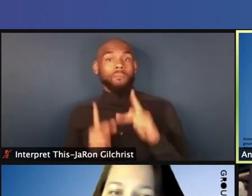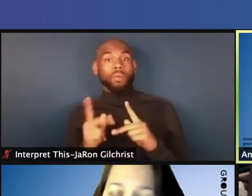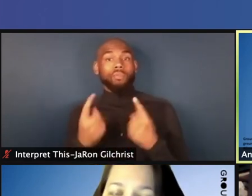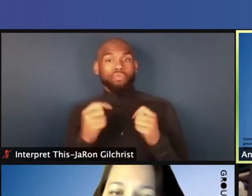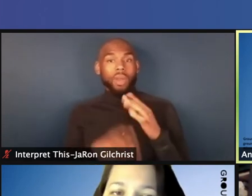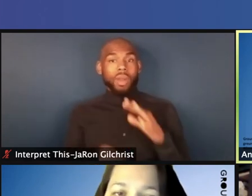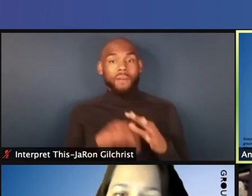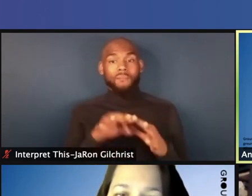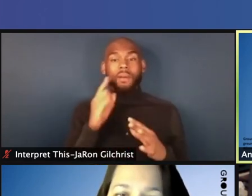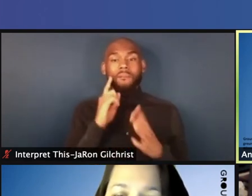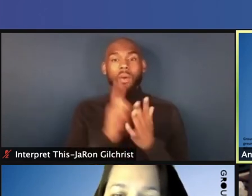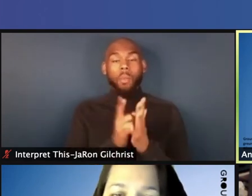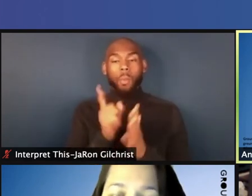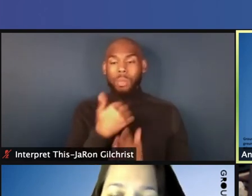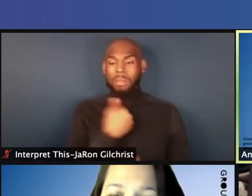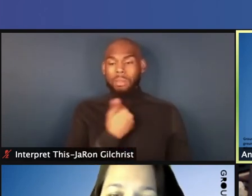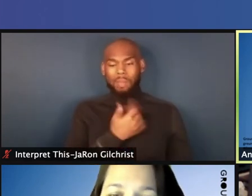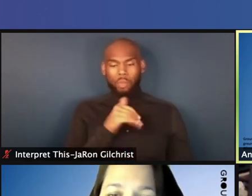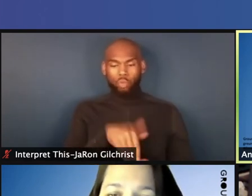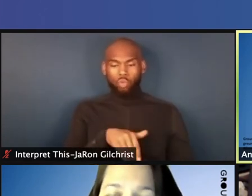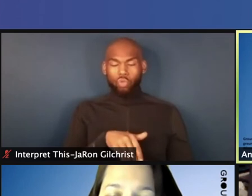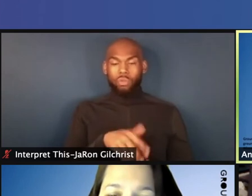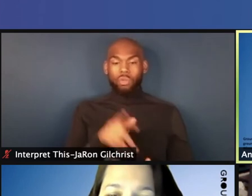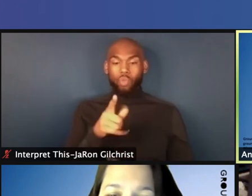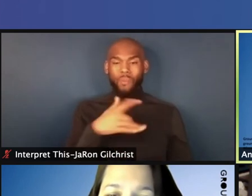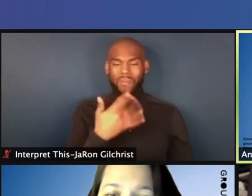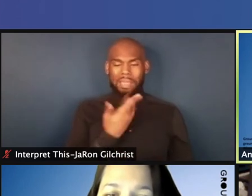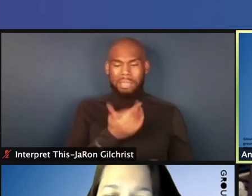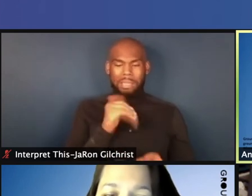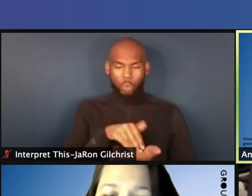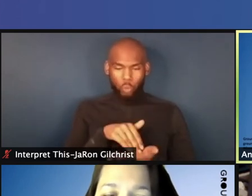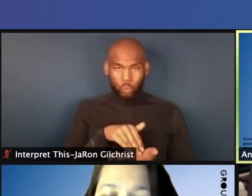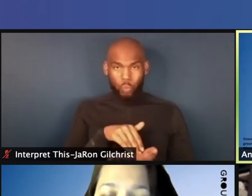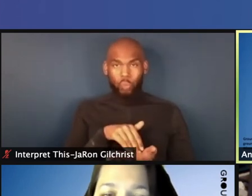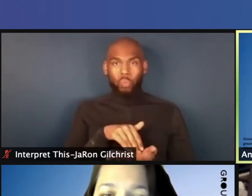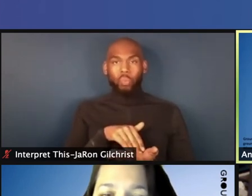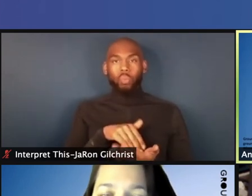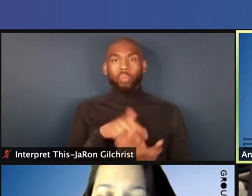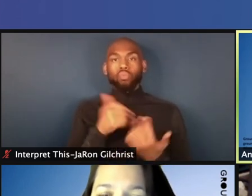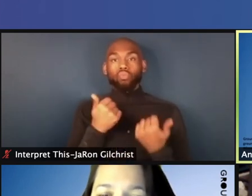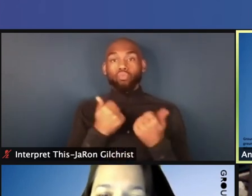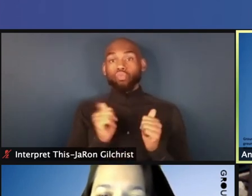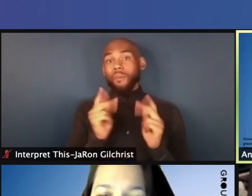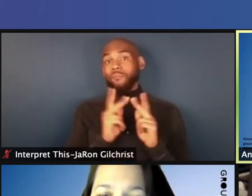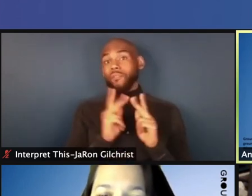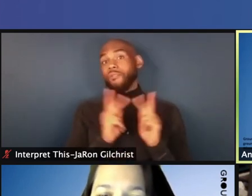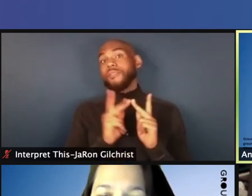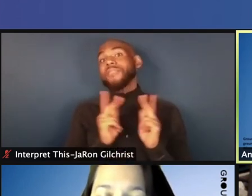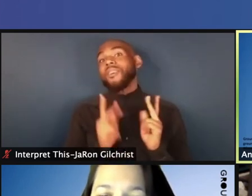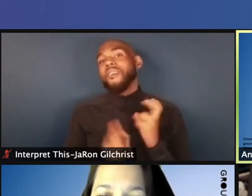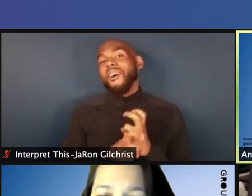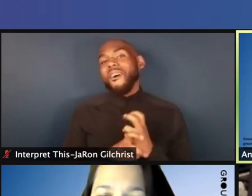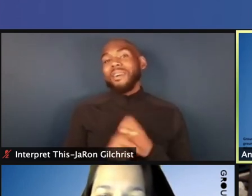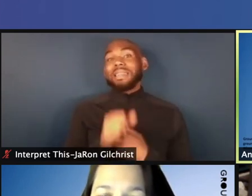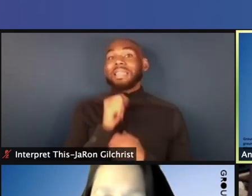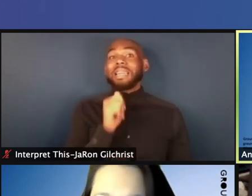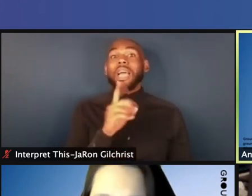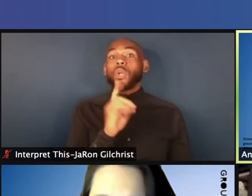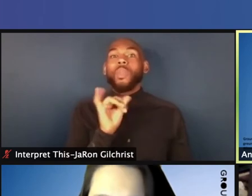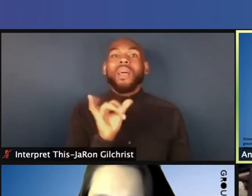where you're centering yourself, centering your feelings, and then try very, very, very hard to not do that.